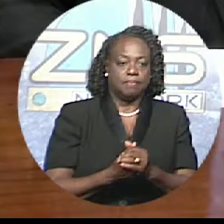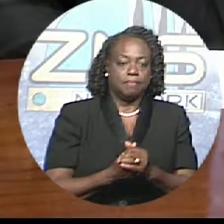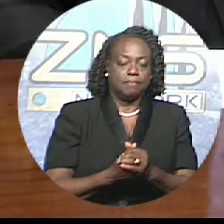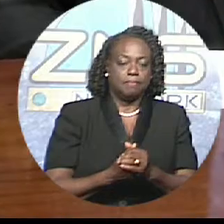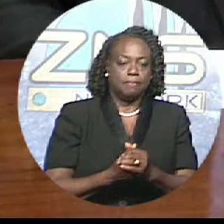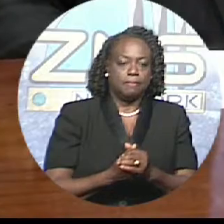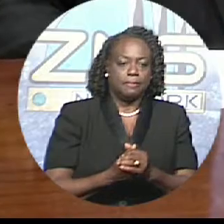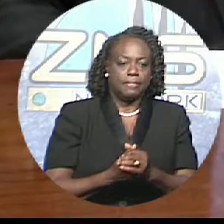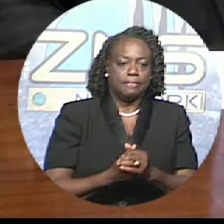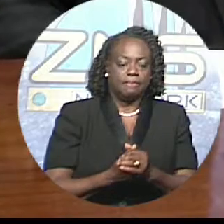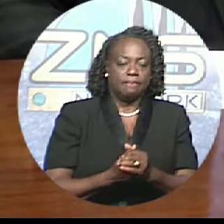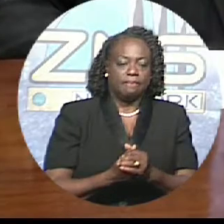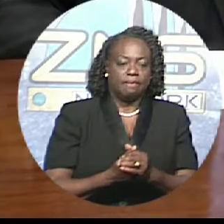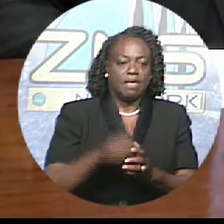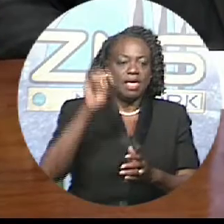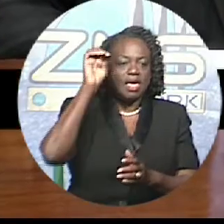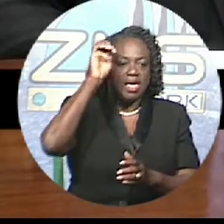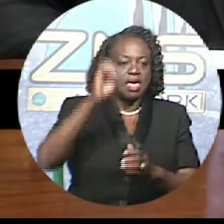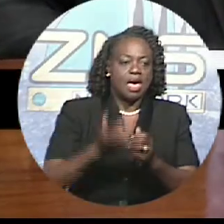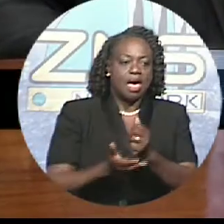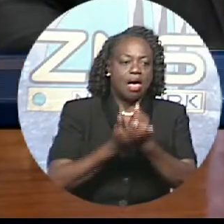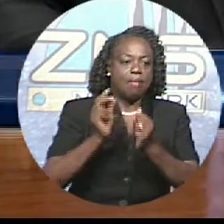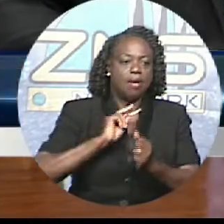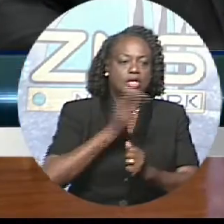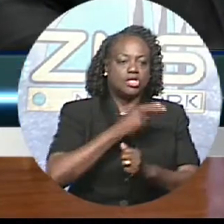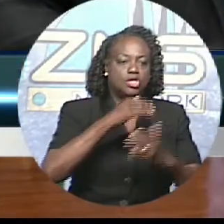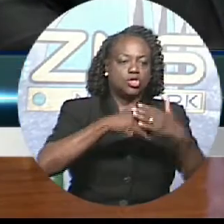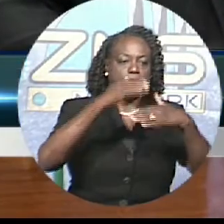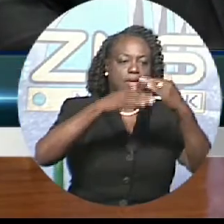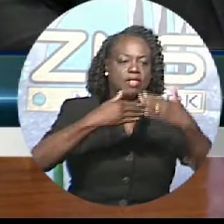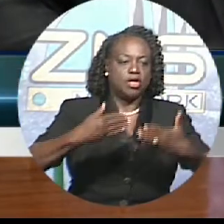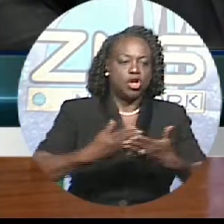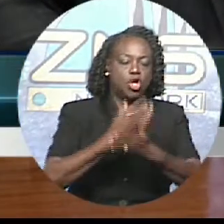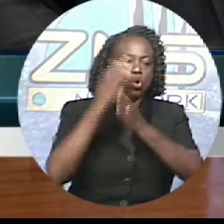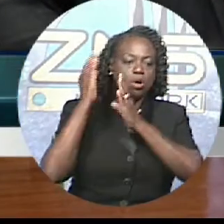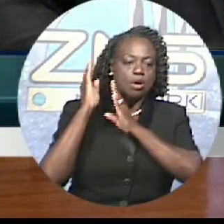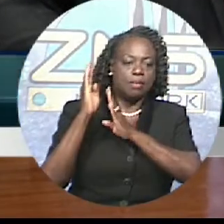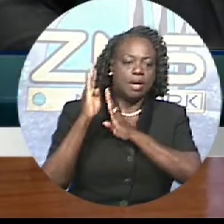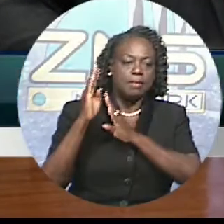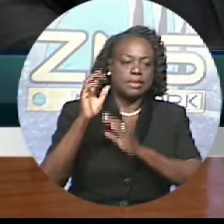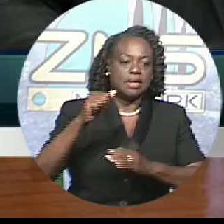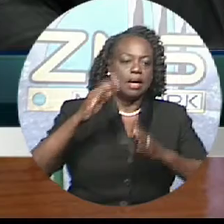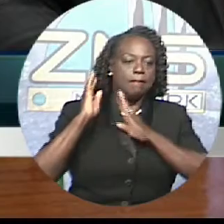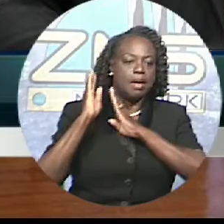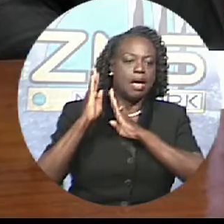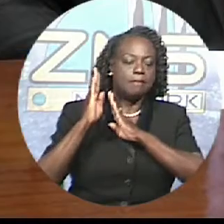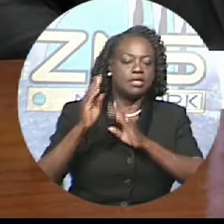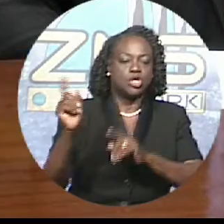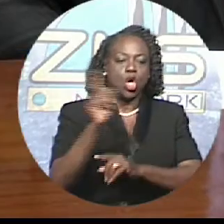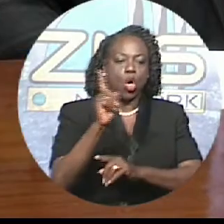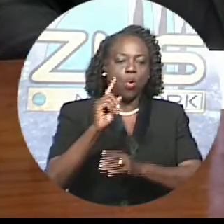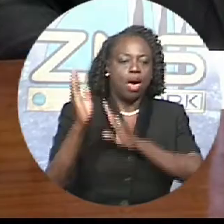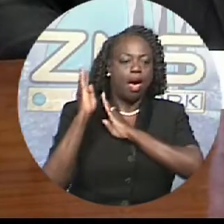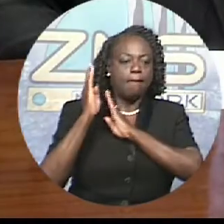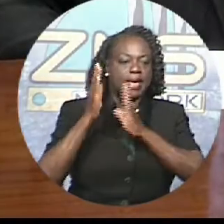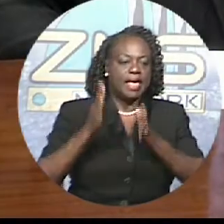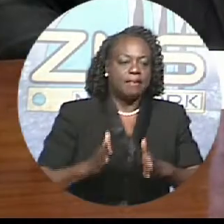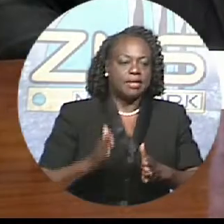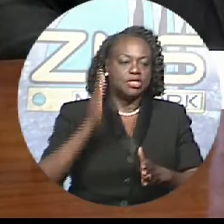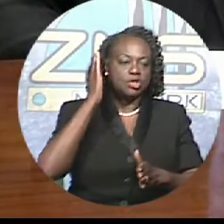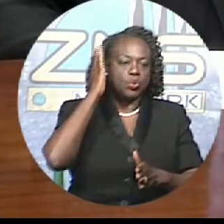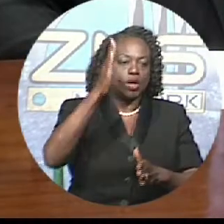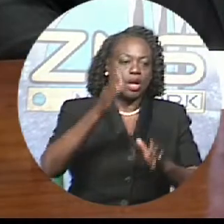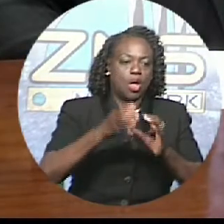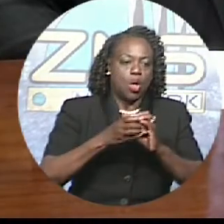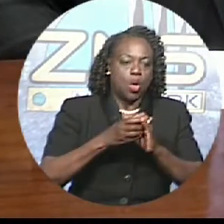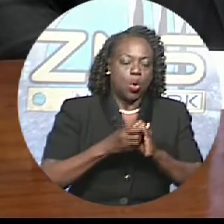us, will help us to build this new Bahamas, a Bahamas where Bahamians would now own as opposed to